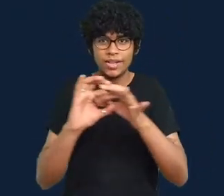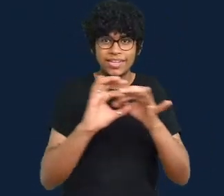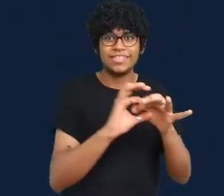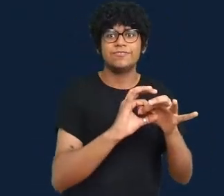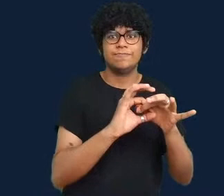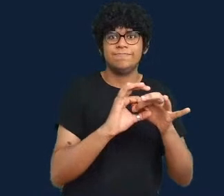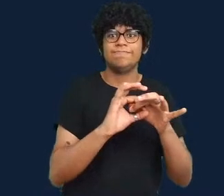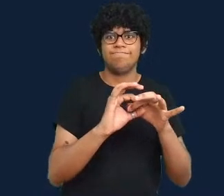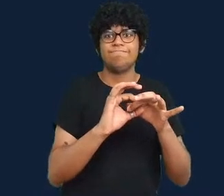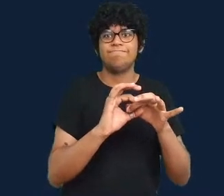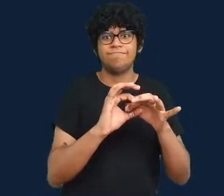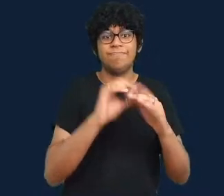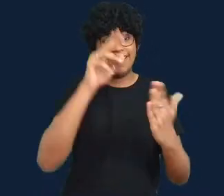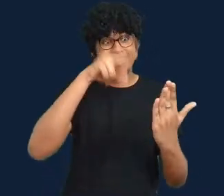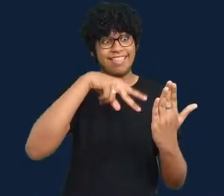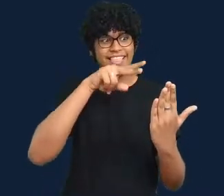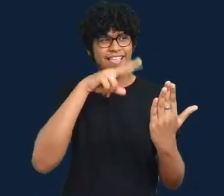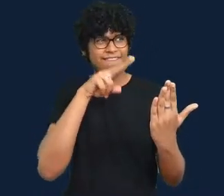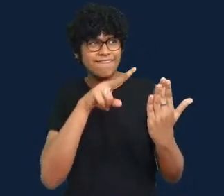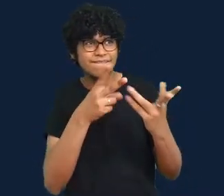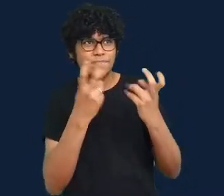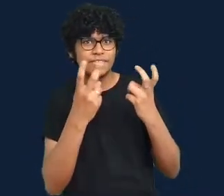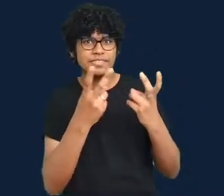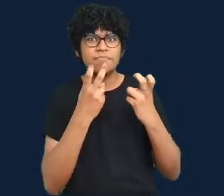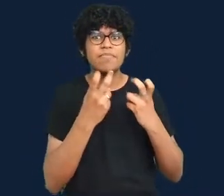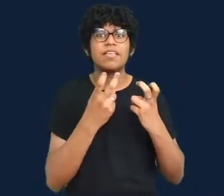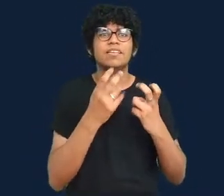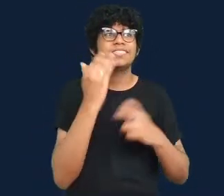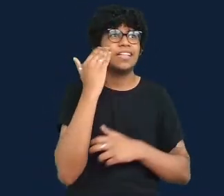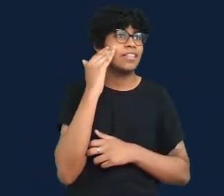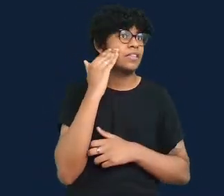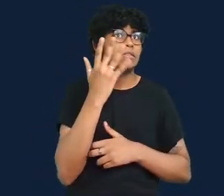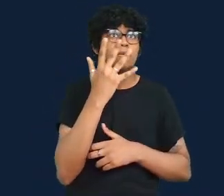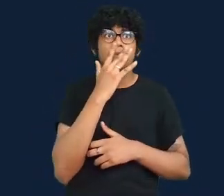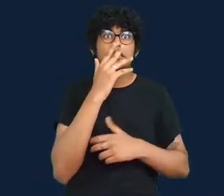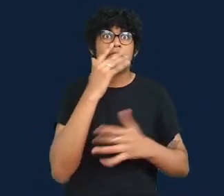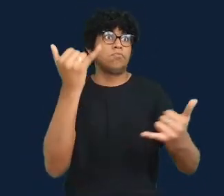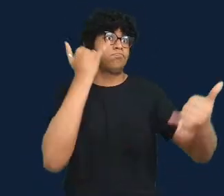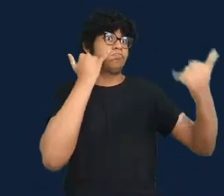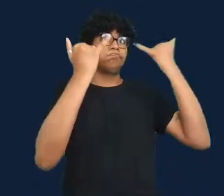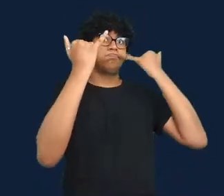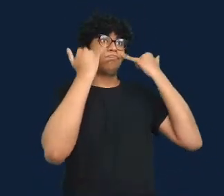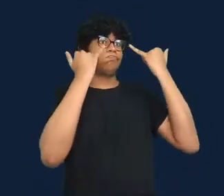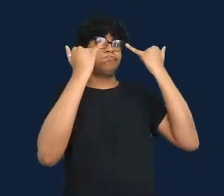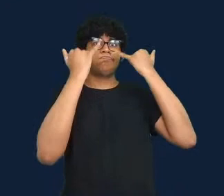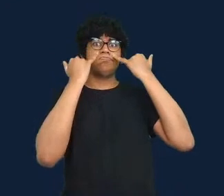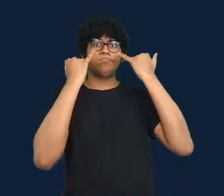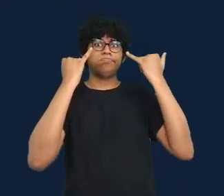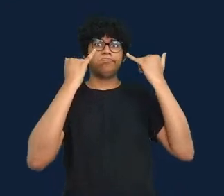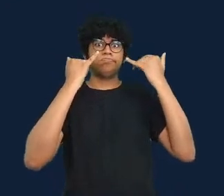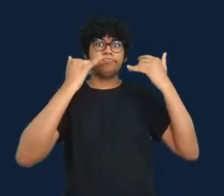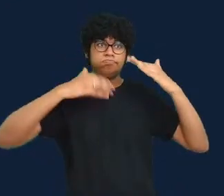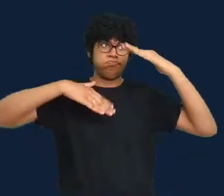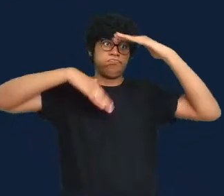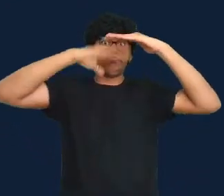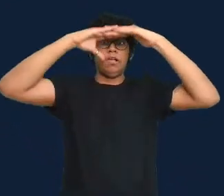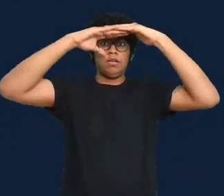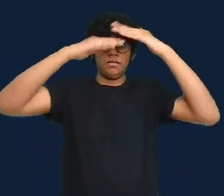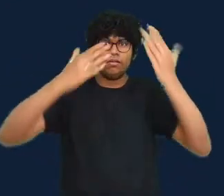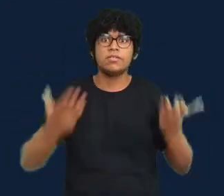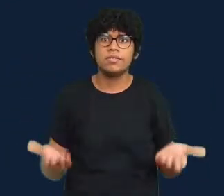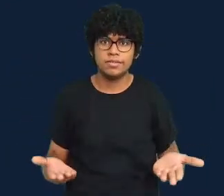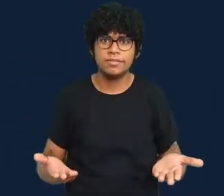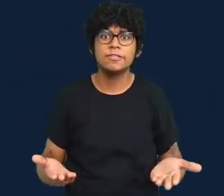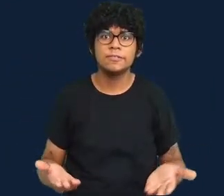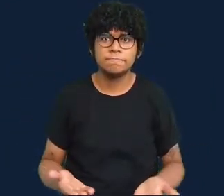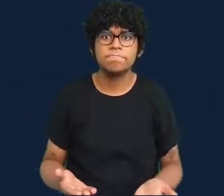it's okay, you are overwhelmed with all those graphs. And it reminds me, I had the opportunity